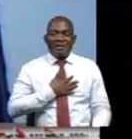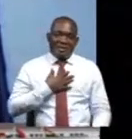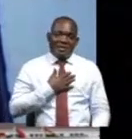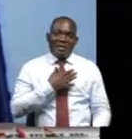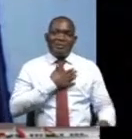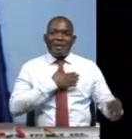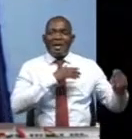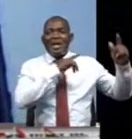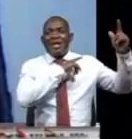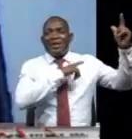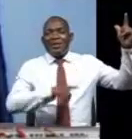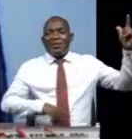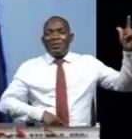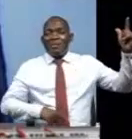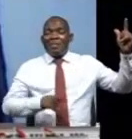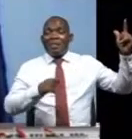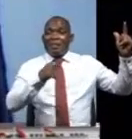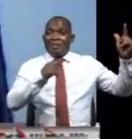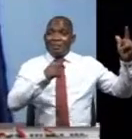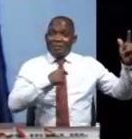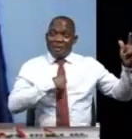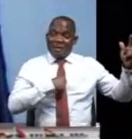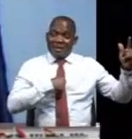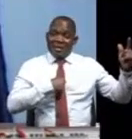My Lords, I have alluded